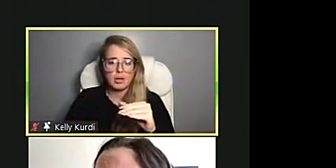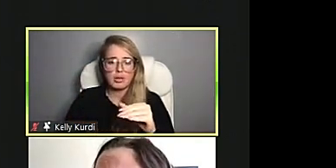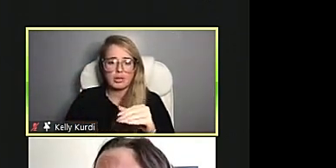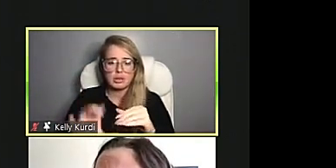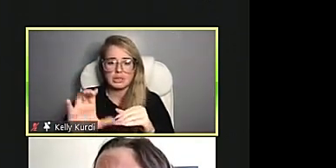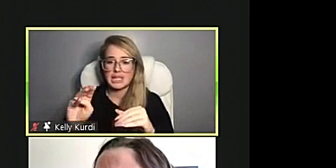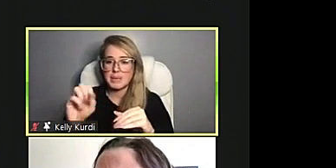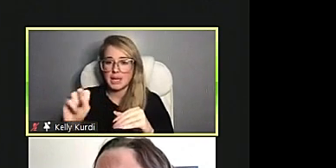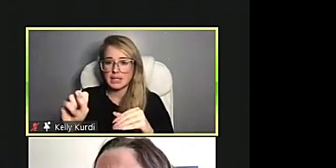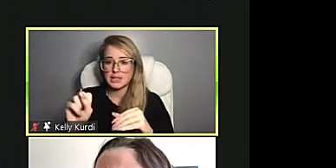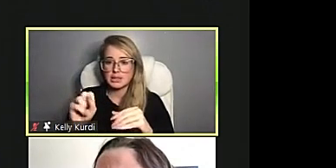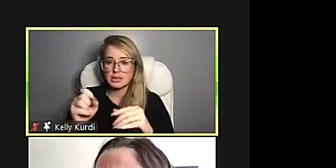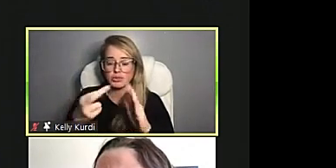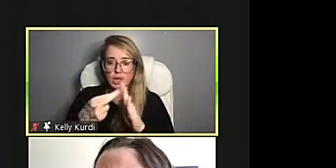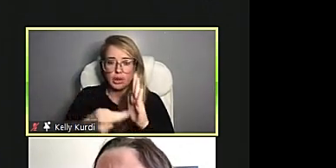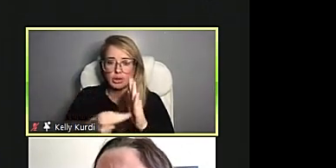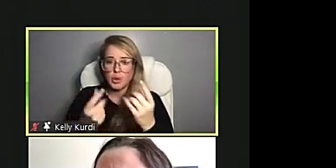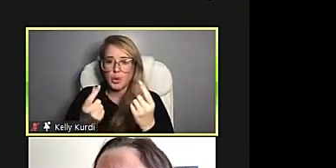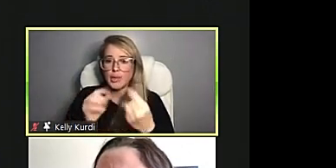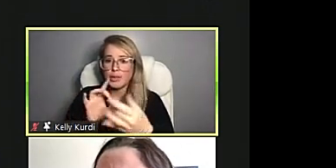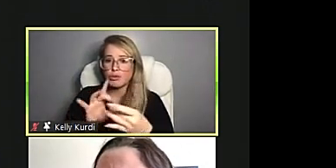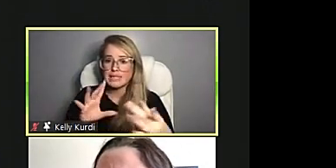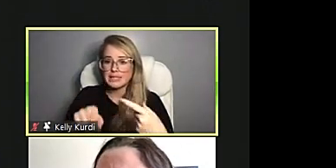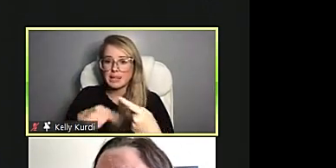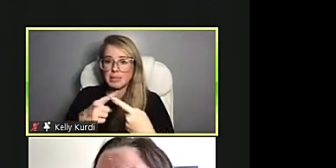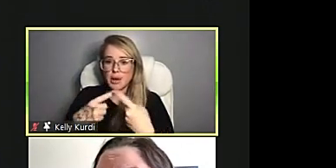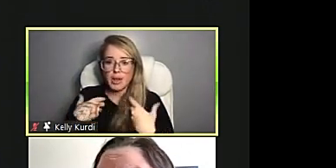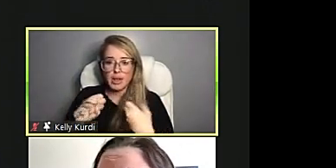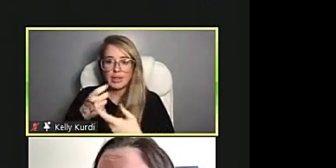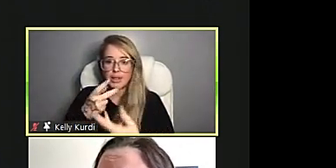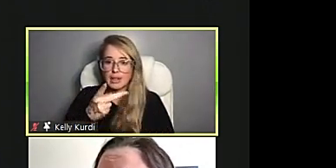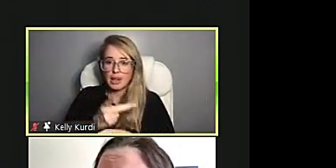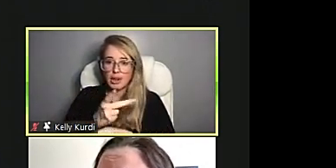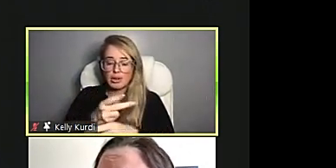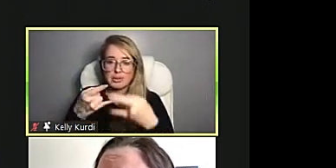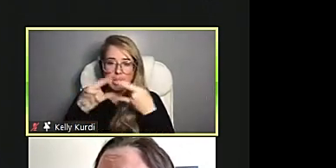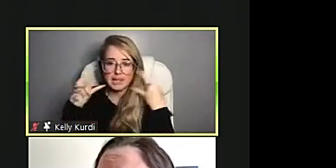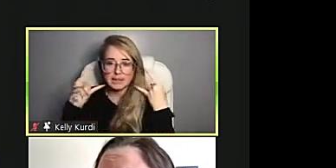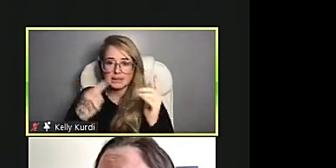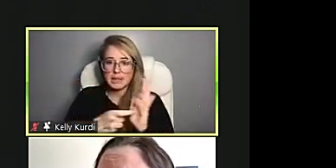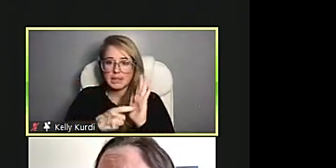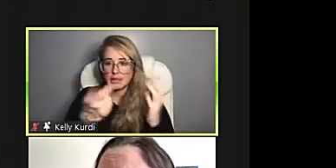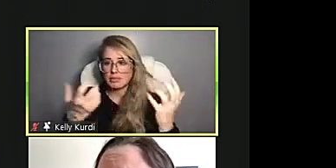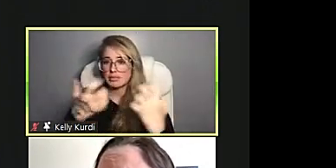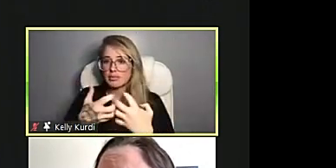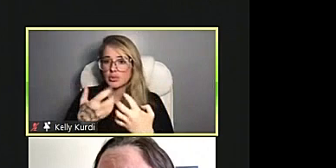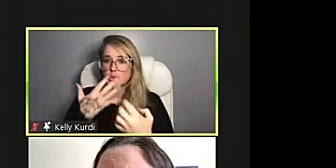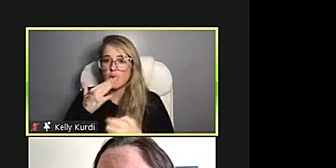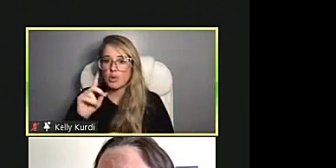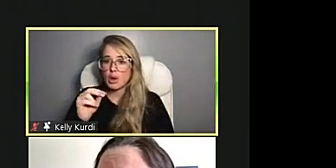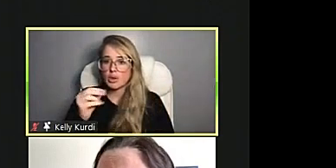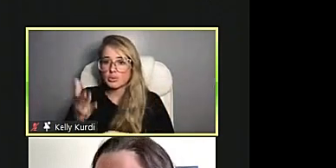CMS regulations about their healthcare vax mandate, which seems to align pretty closely with Colorado's? Thanks.